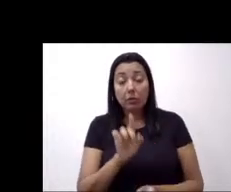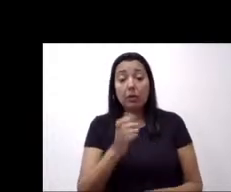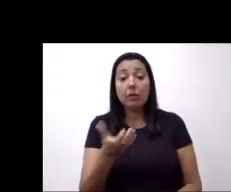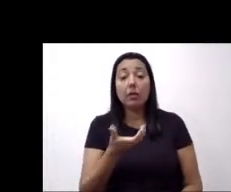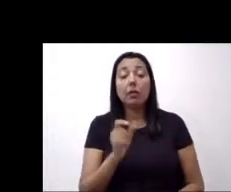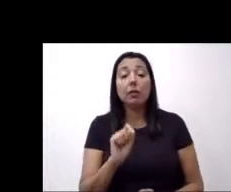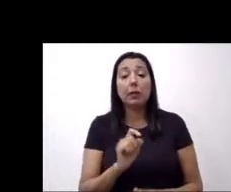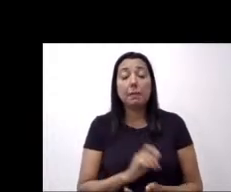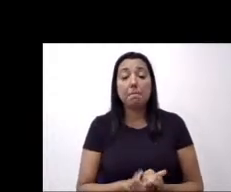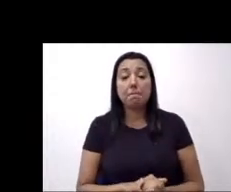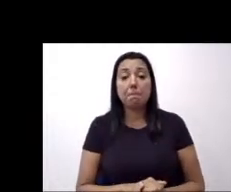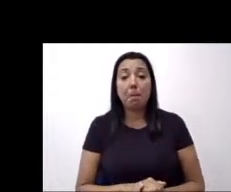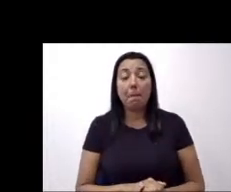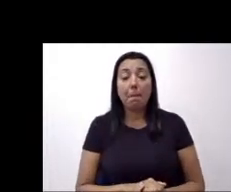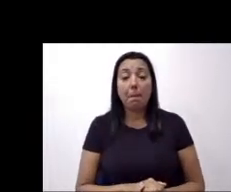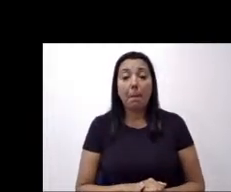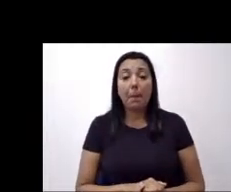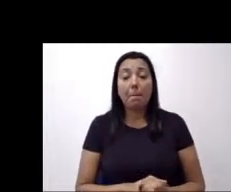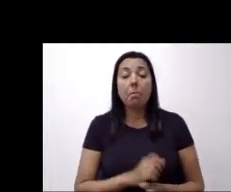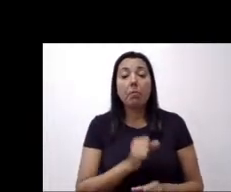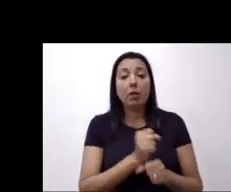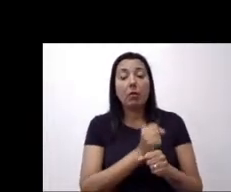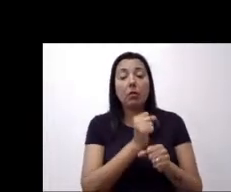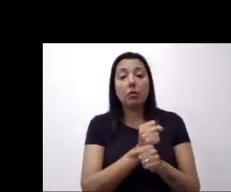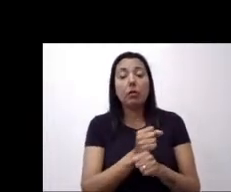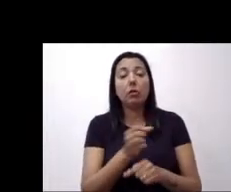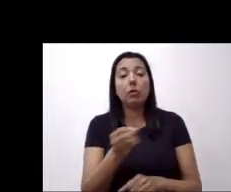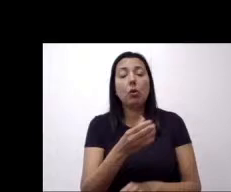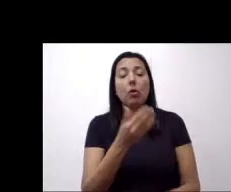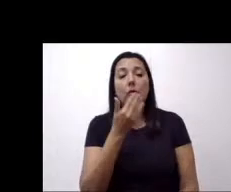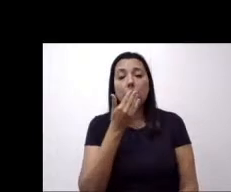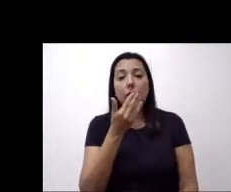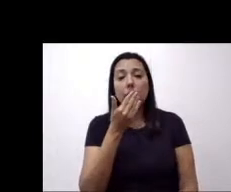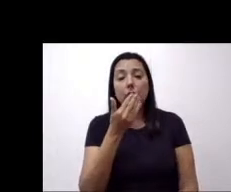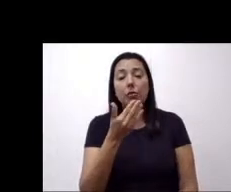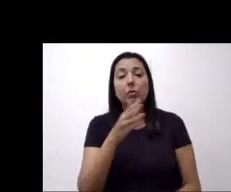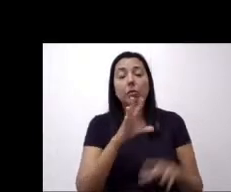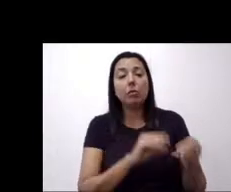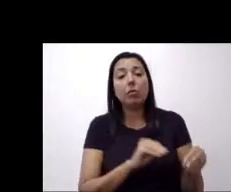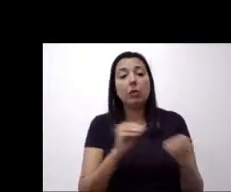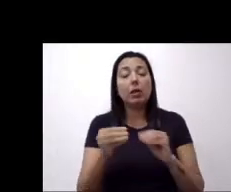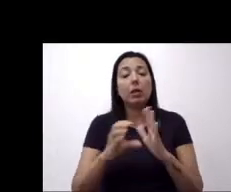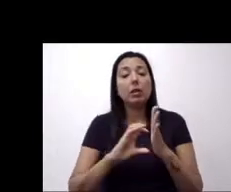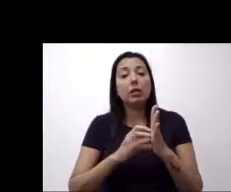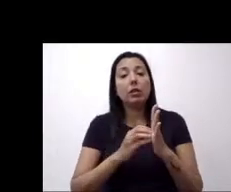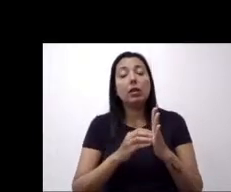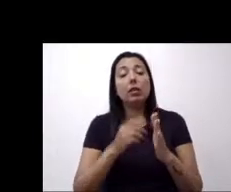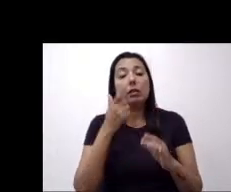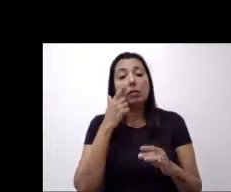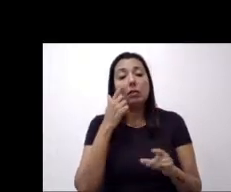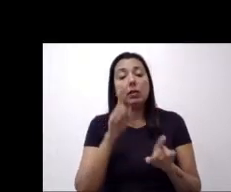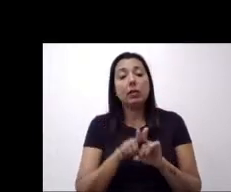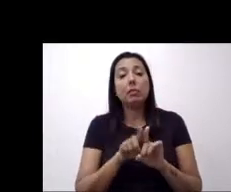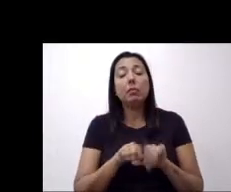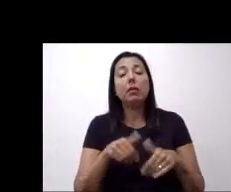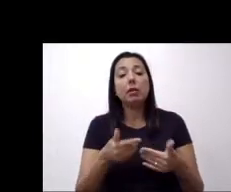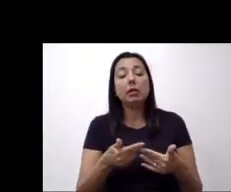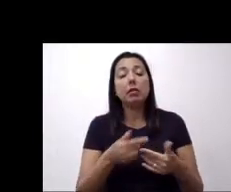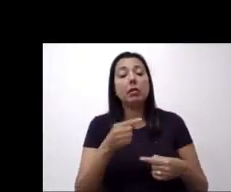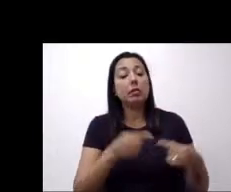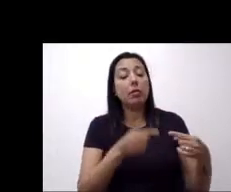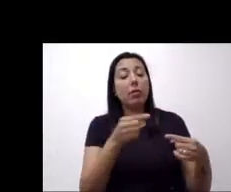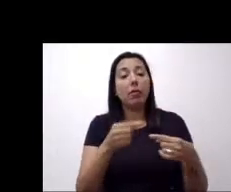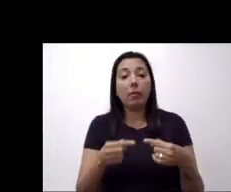build a new kind, to change the data and the configuration of actors about the solution. And you